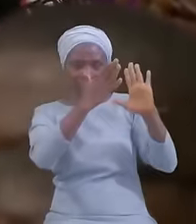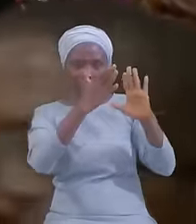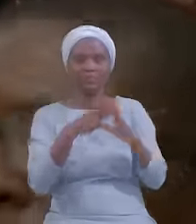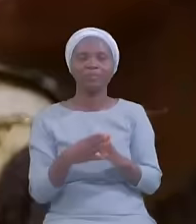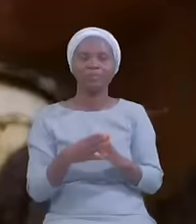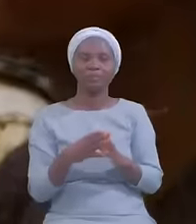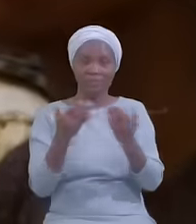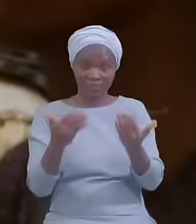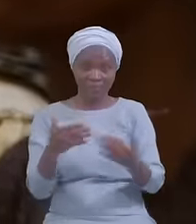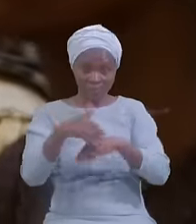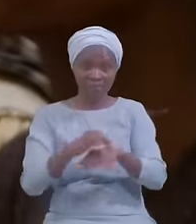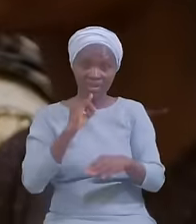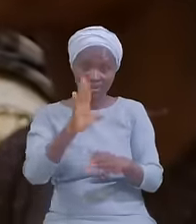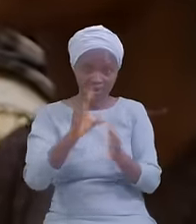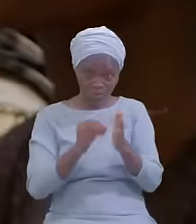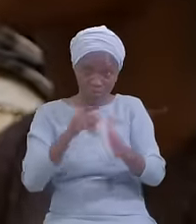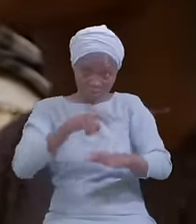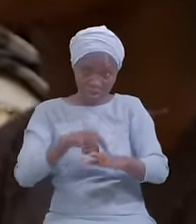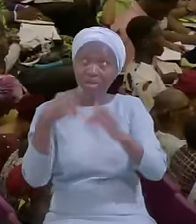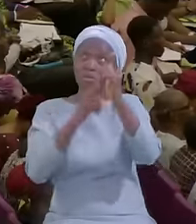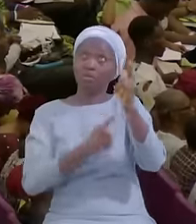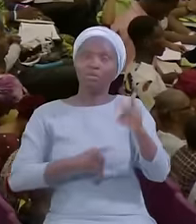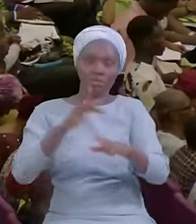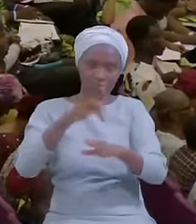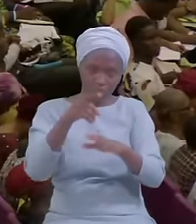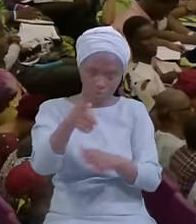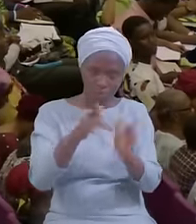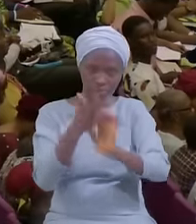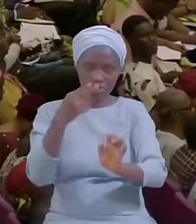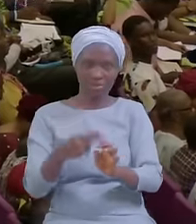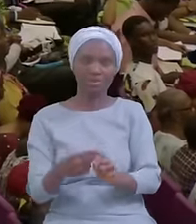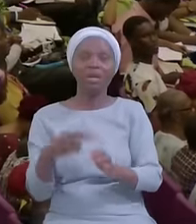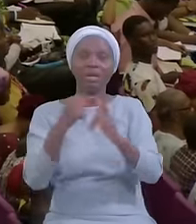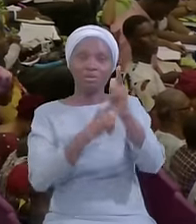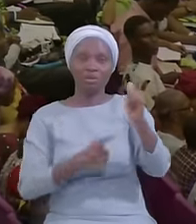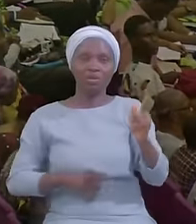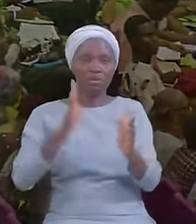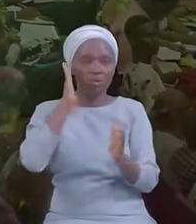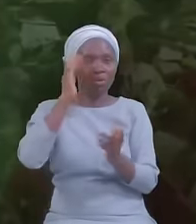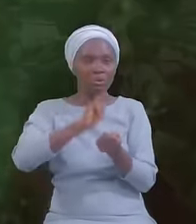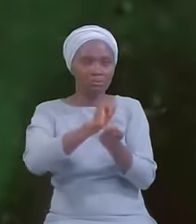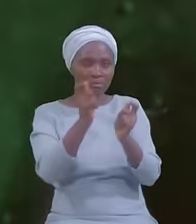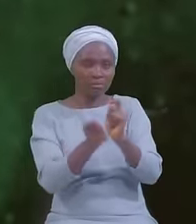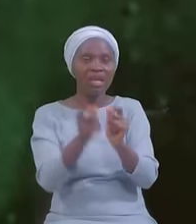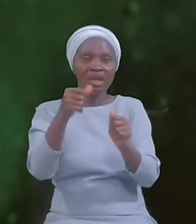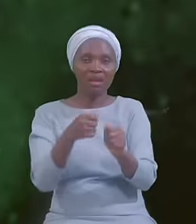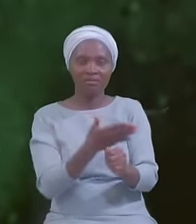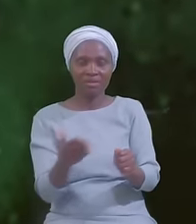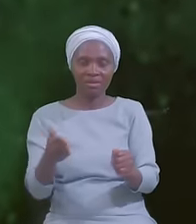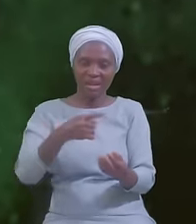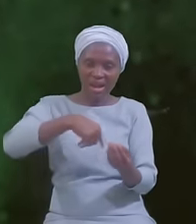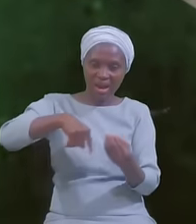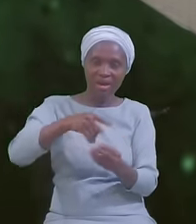night. The Lord will touch you. The Lord will turn everything around that